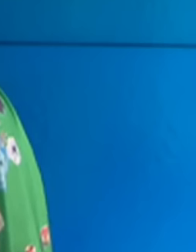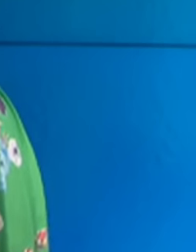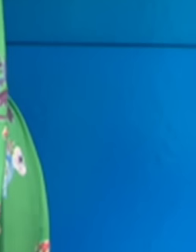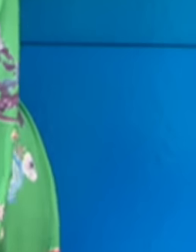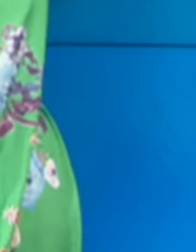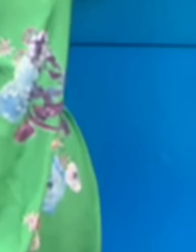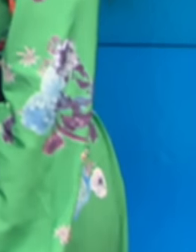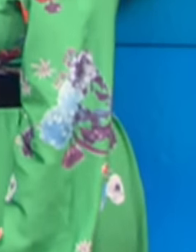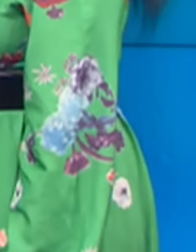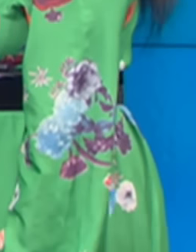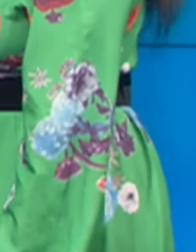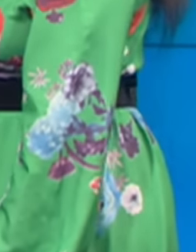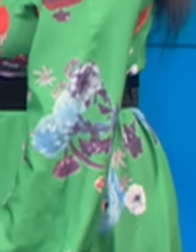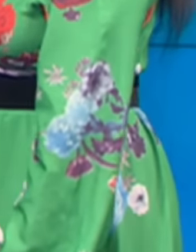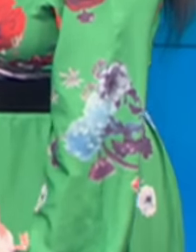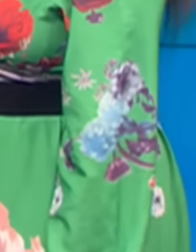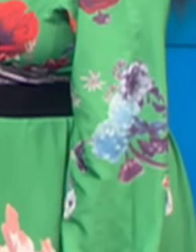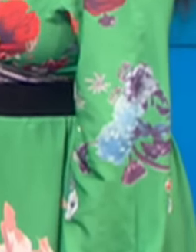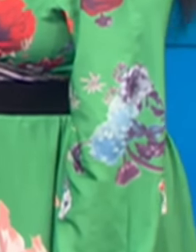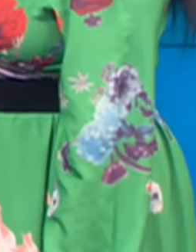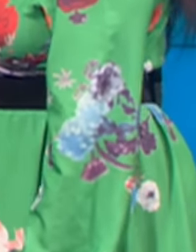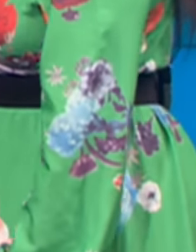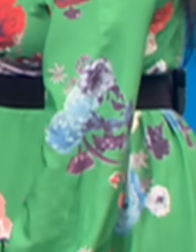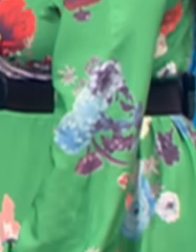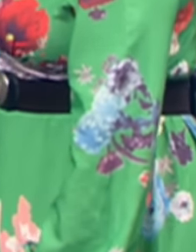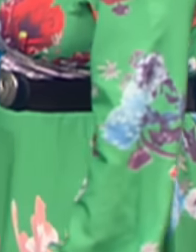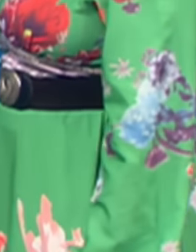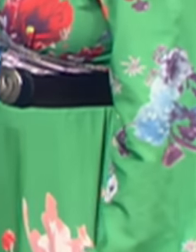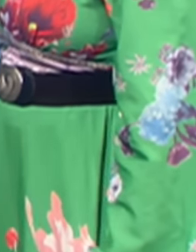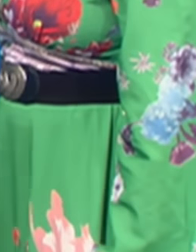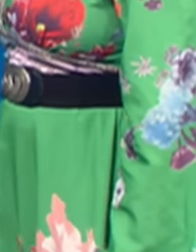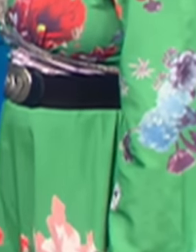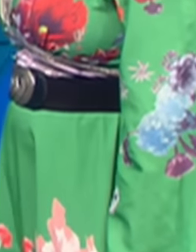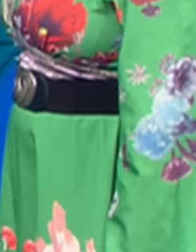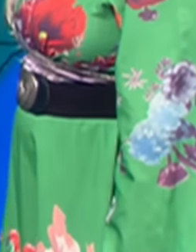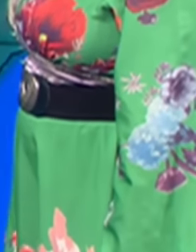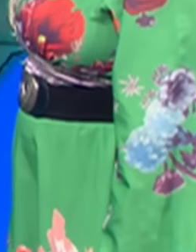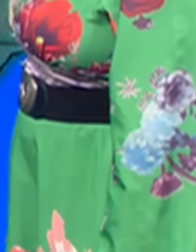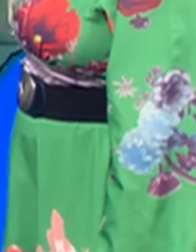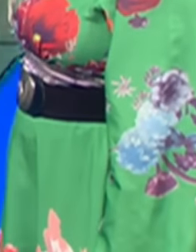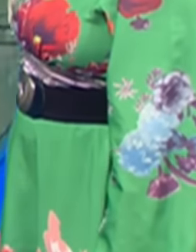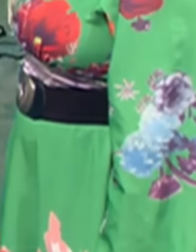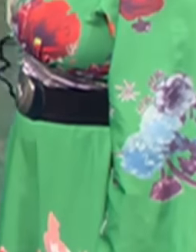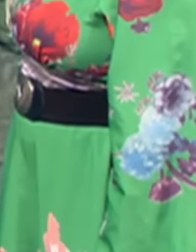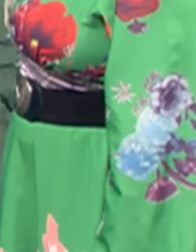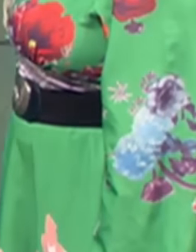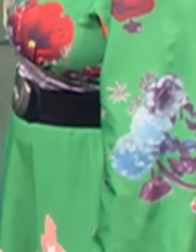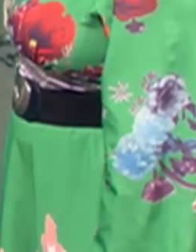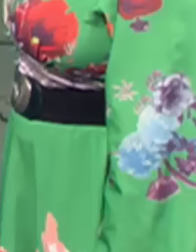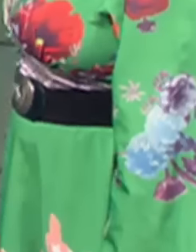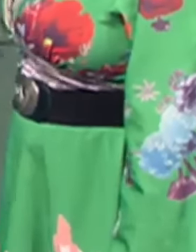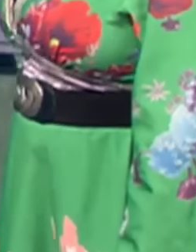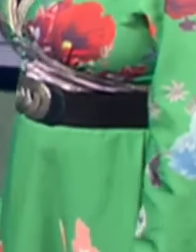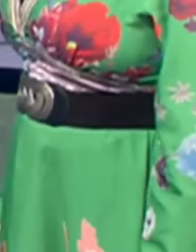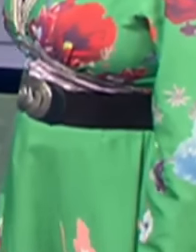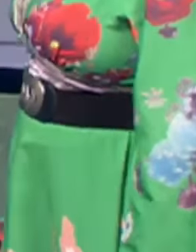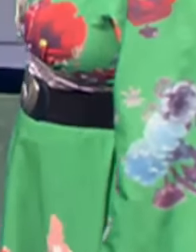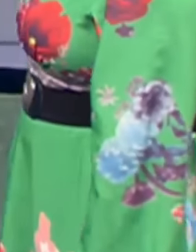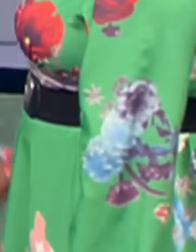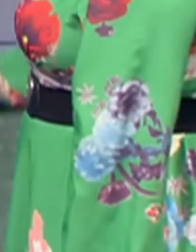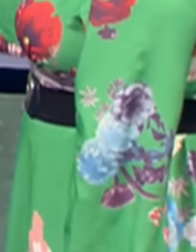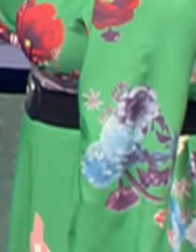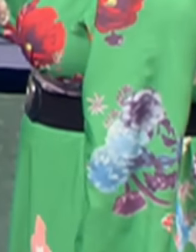tša naga gona go la Eastern Cape le Cape Town ra re ke re tlhokomeleng dikarolong tšeo tša naga ge re tšwela pele jwale le tšona re lebelela gona go sasa go la Gauteng